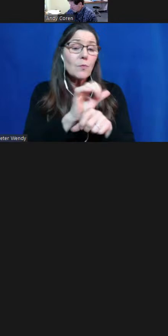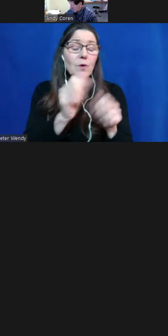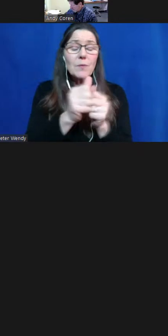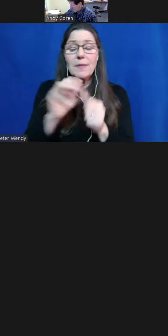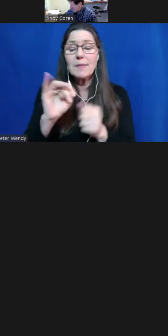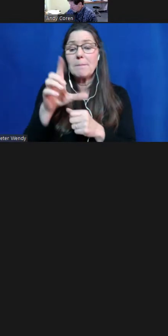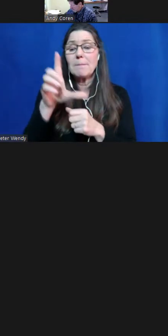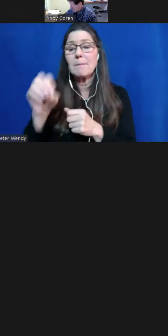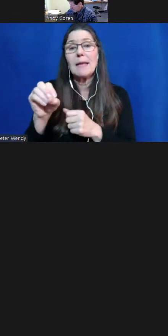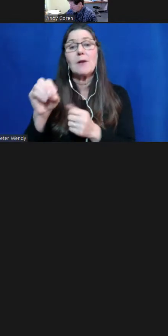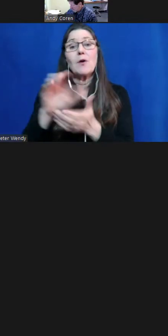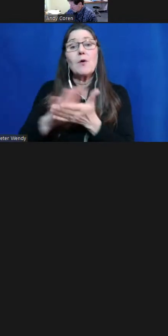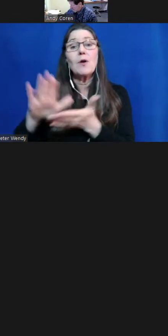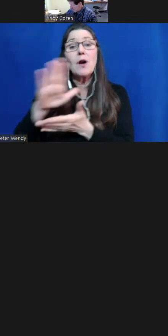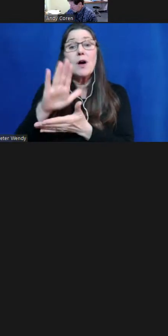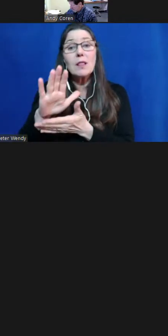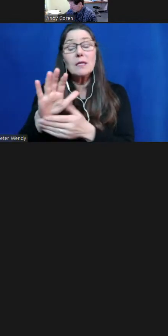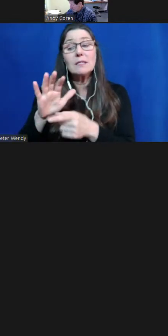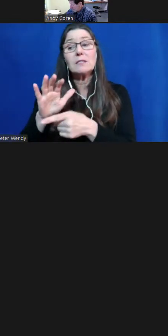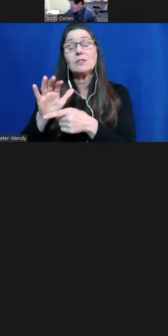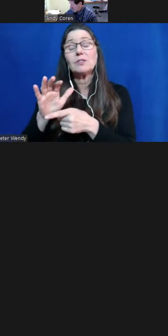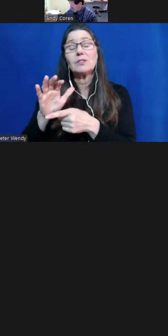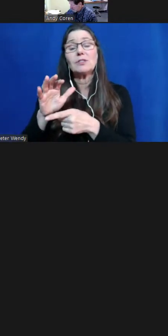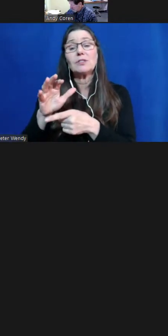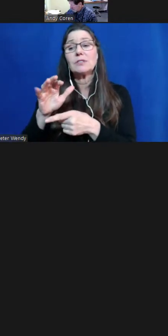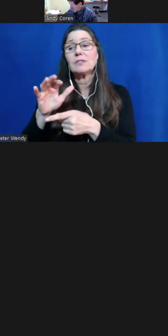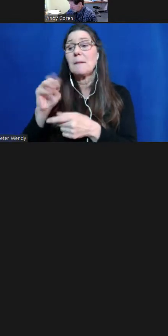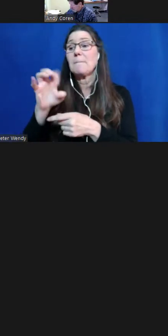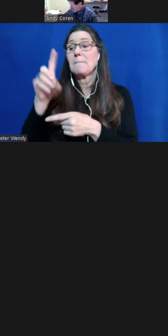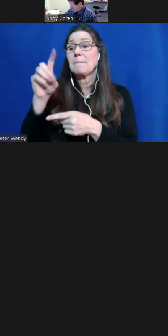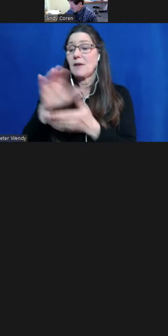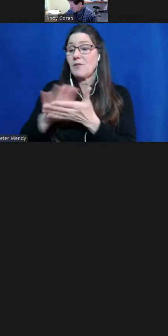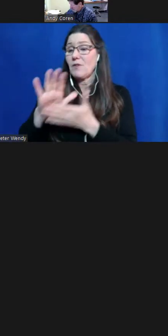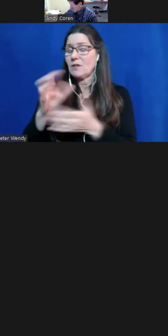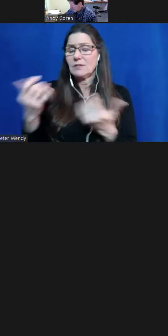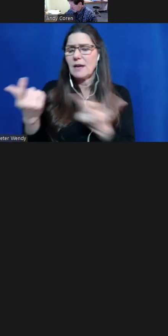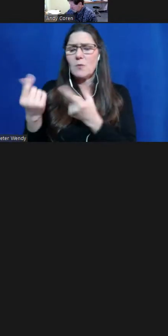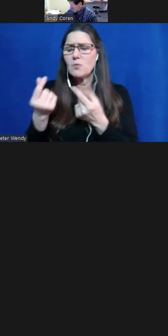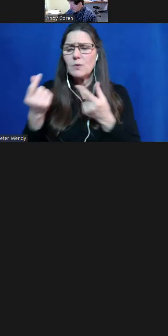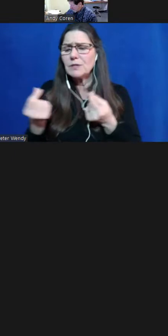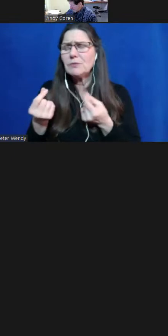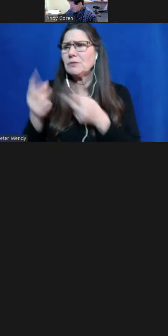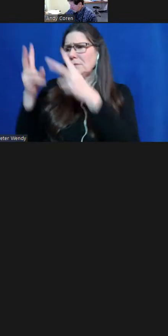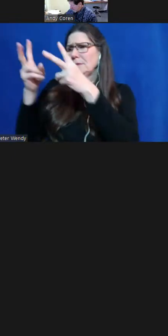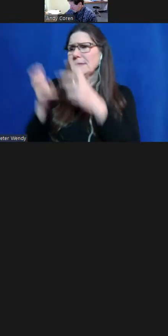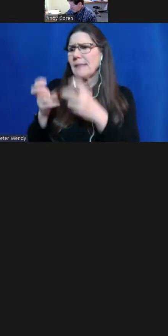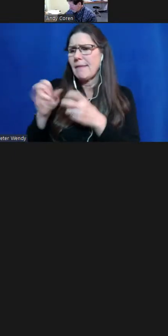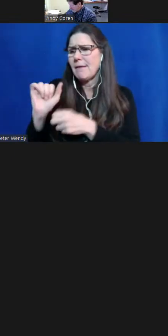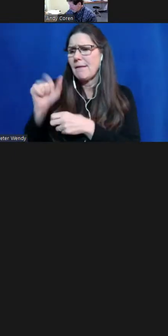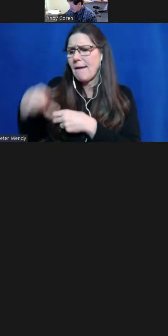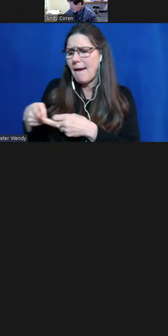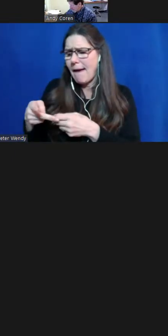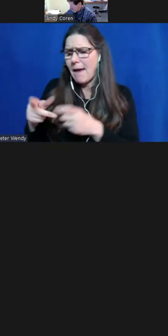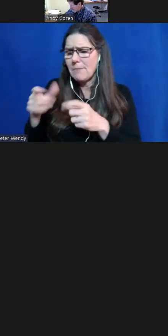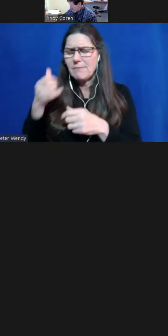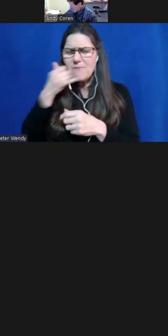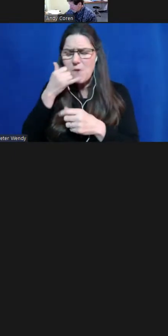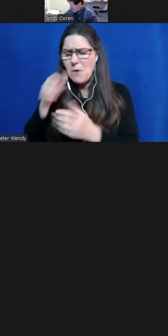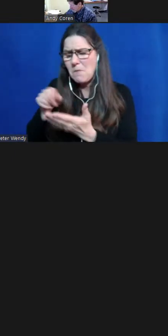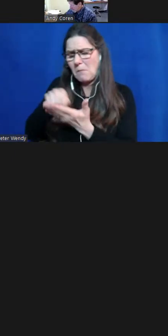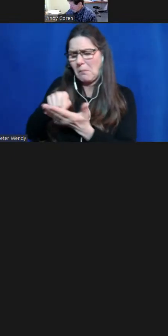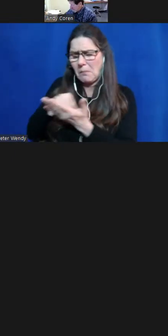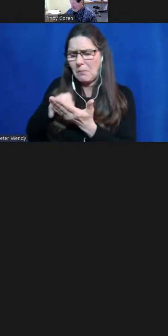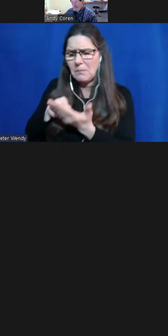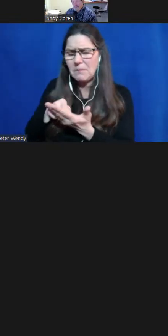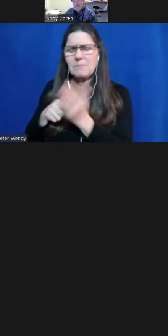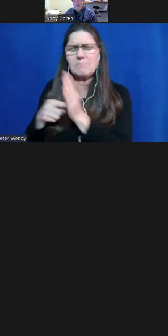now has a system where you download an app onto your phone and scan your way into buildings, and it's sort of like it looks